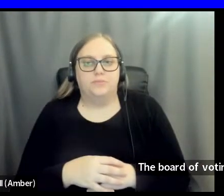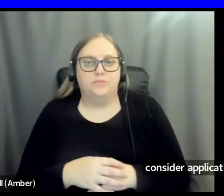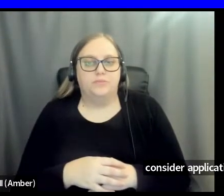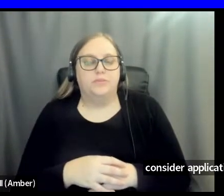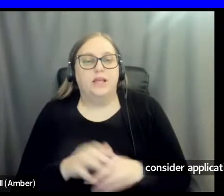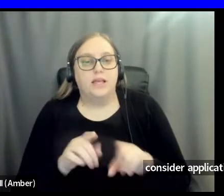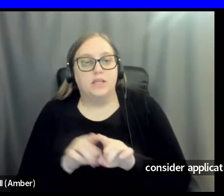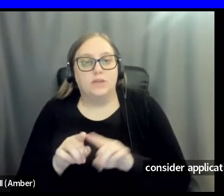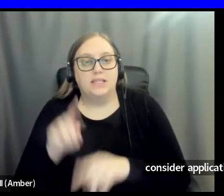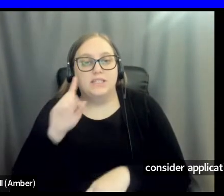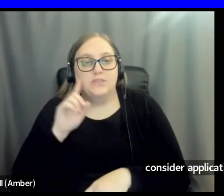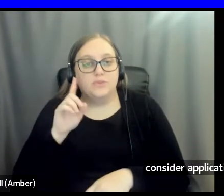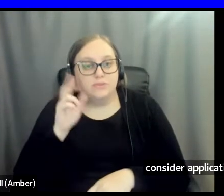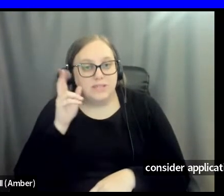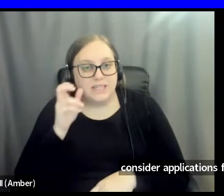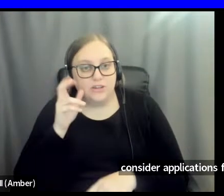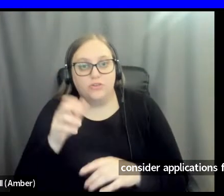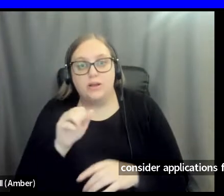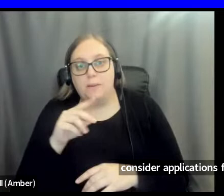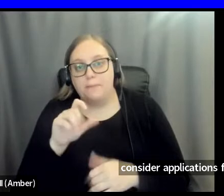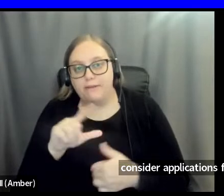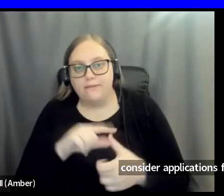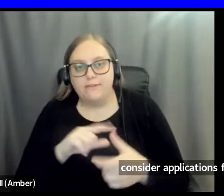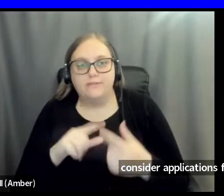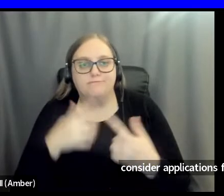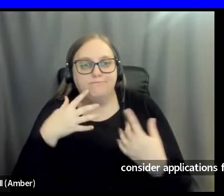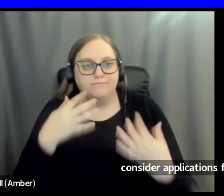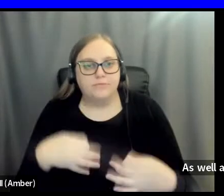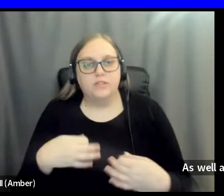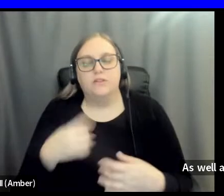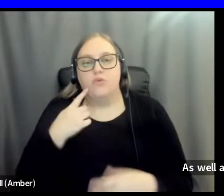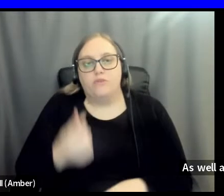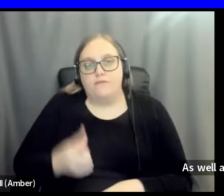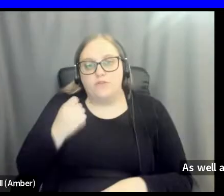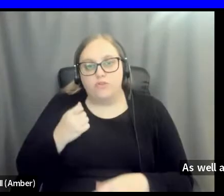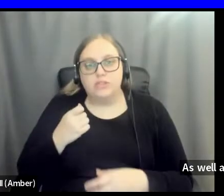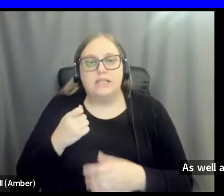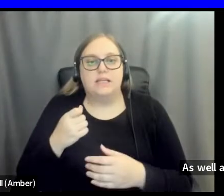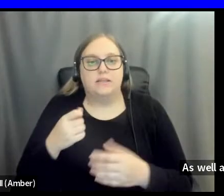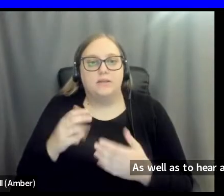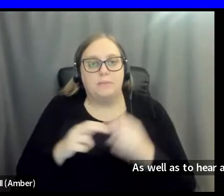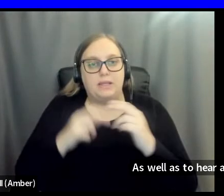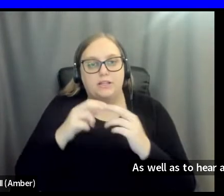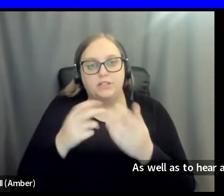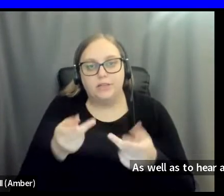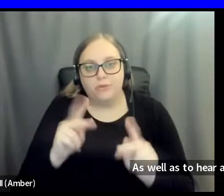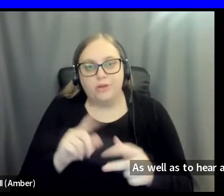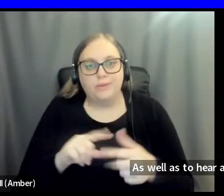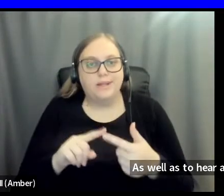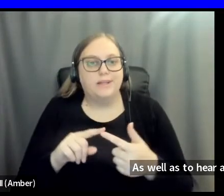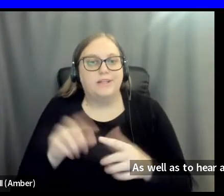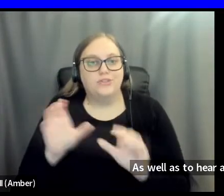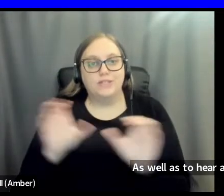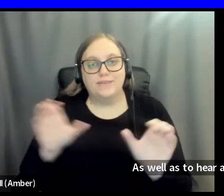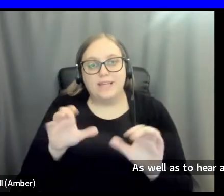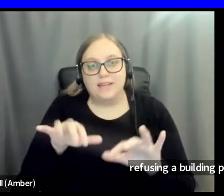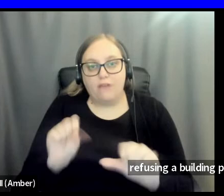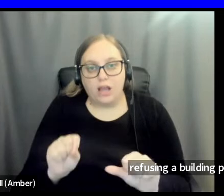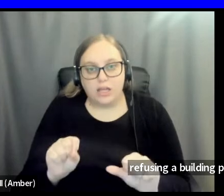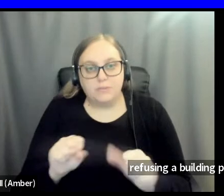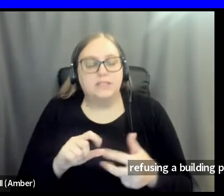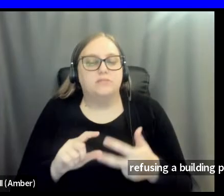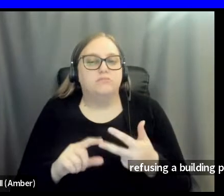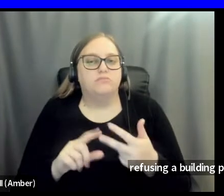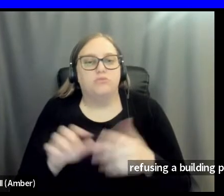as well as to hear appeals from decisions granting or refusing a building permit or granting or withholding a certificate of occupancy, or appeals from